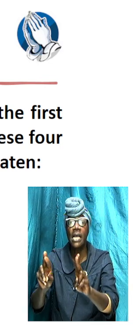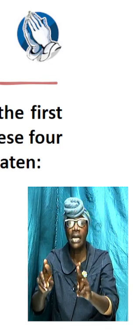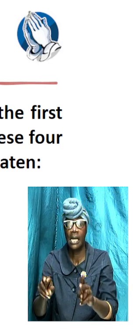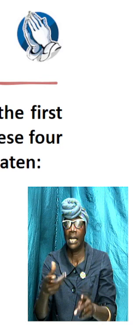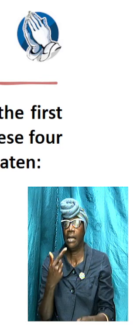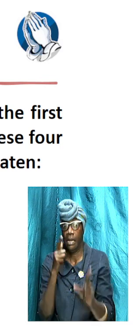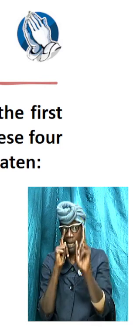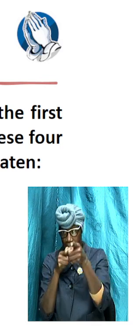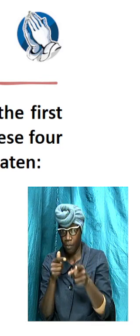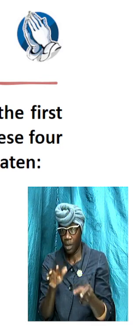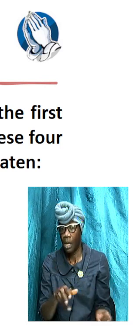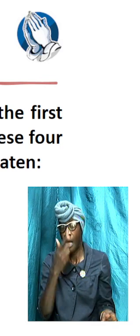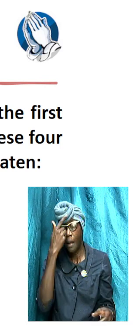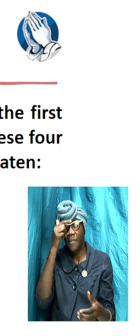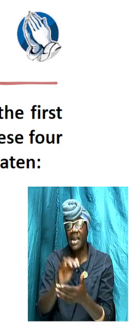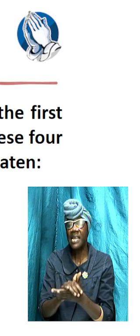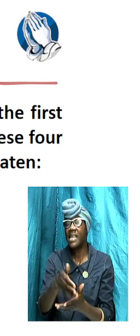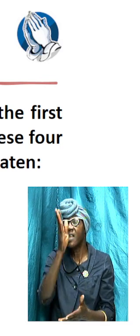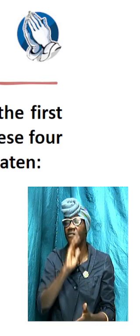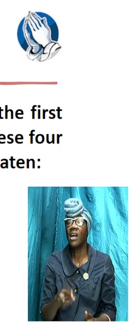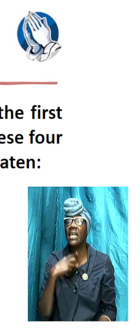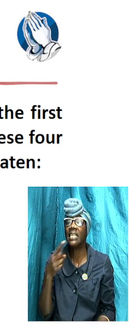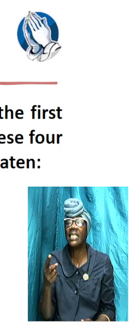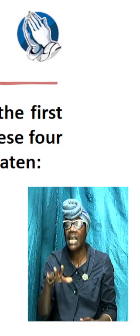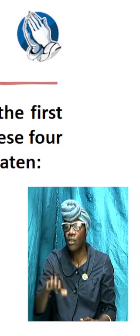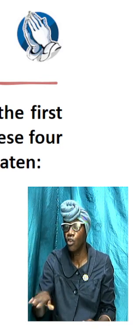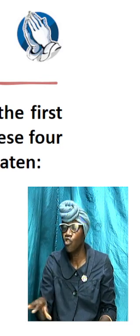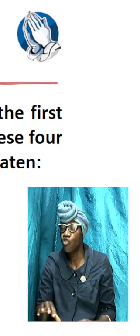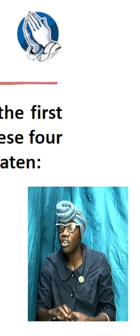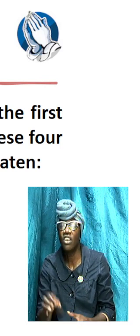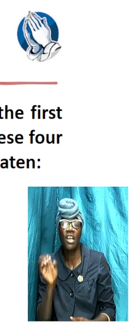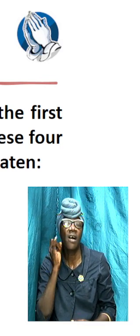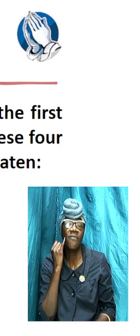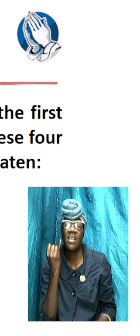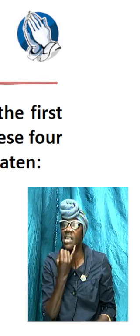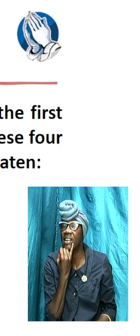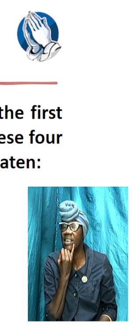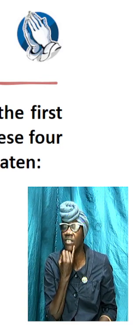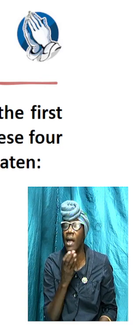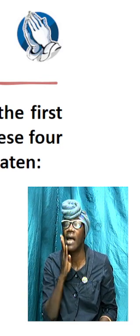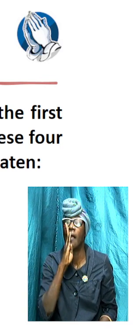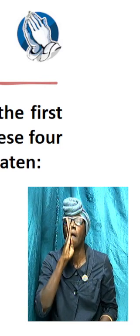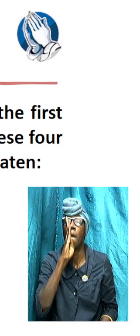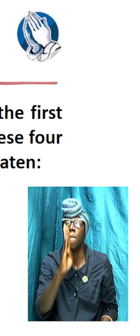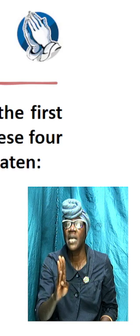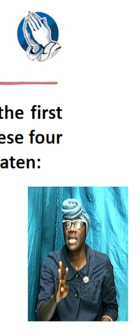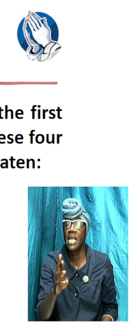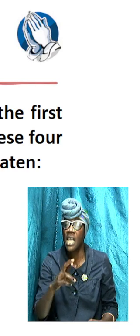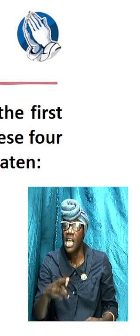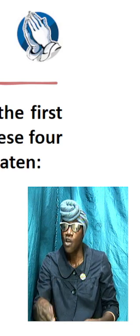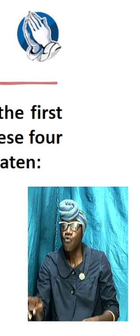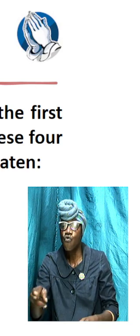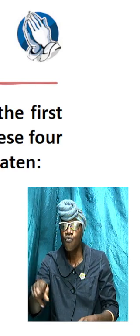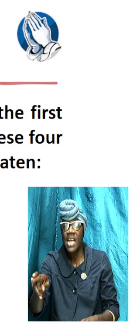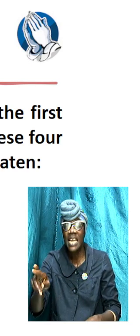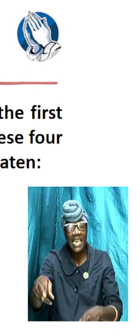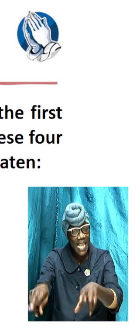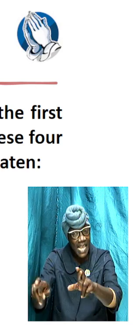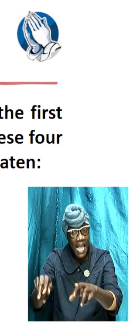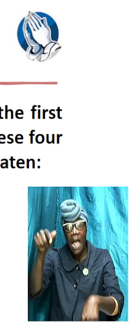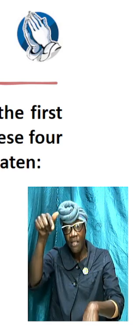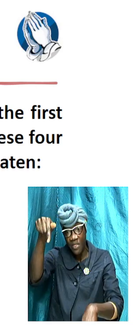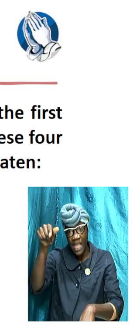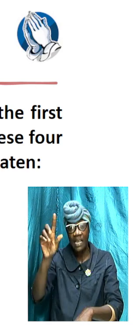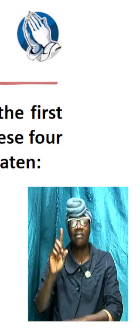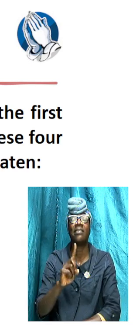what God was saying to the children of Israel, amen, is that they should be ready at this time. I mean,